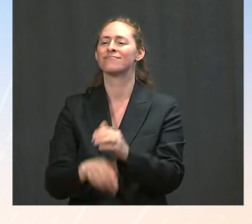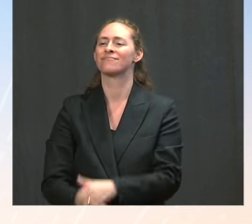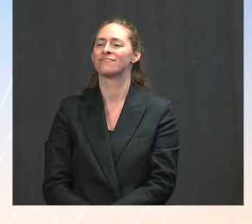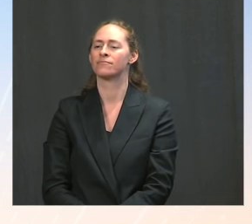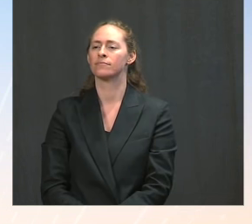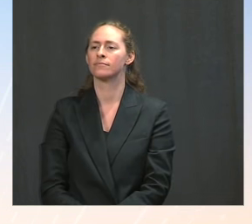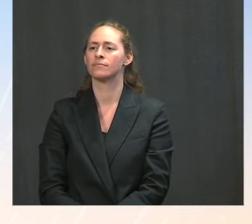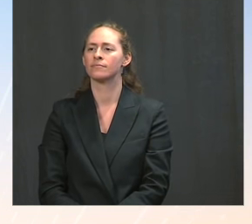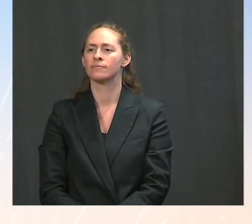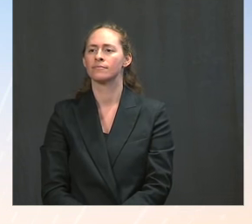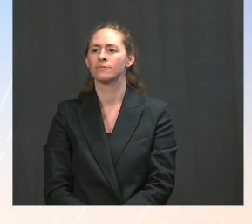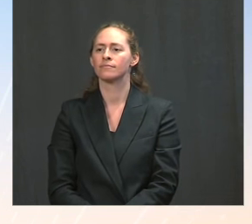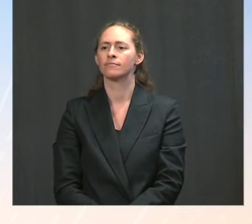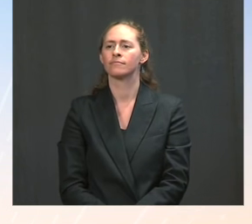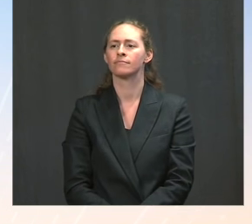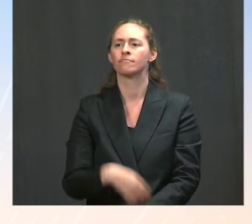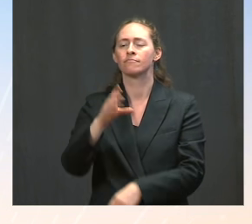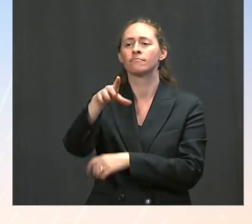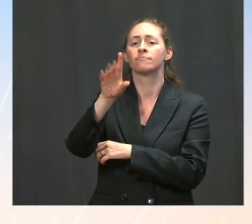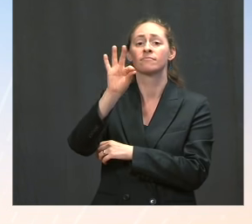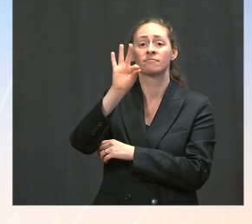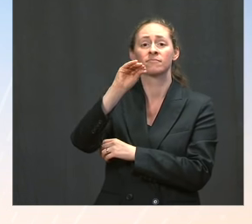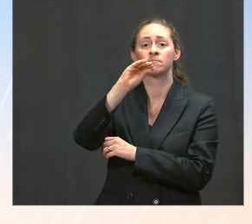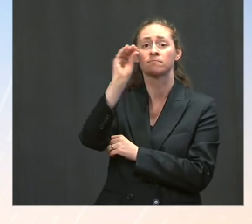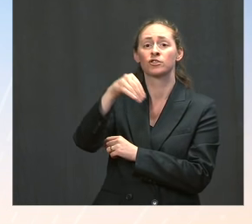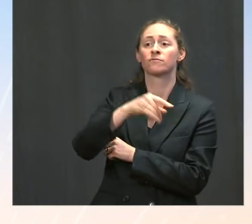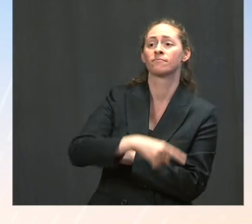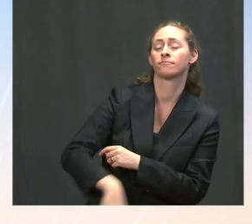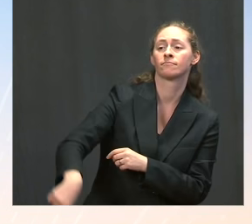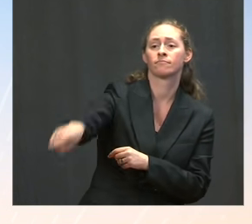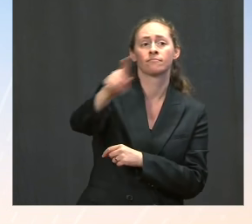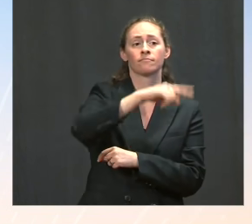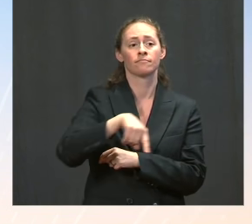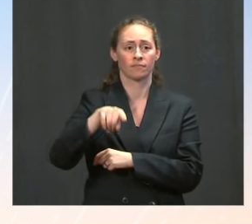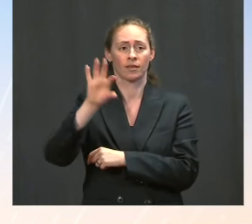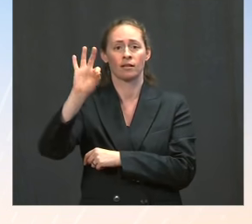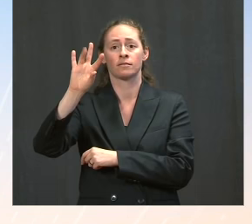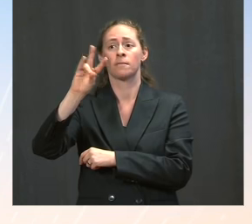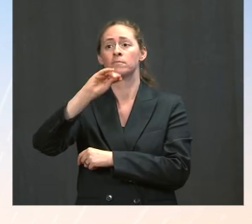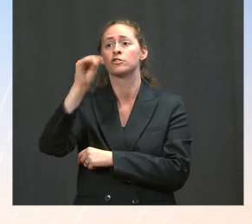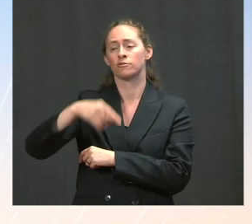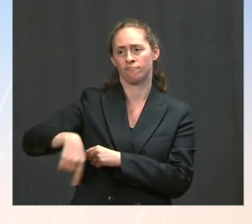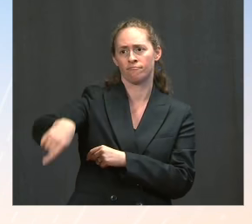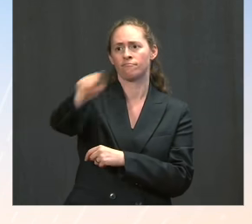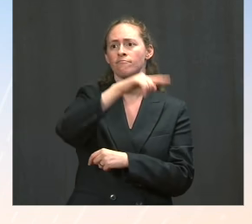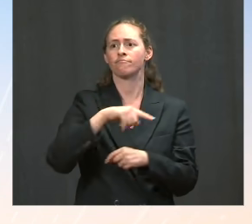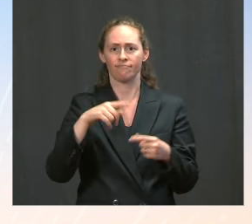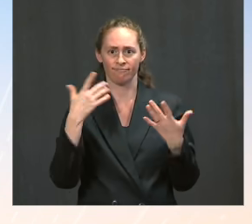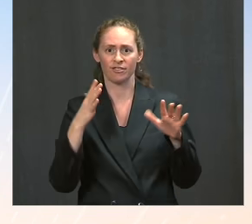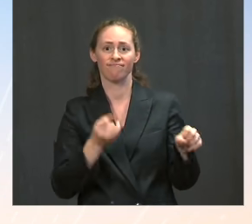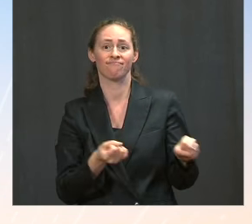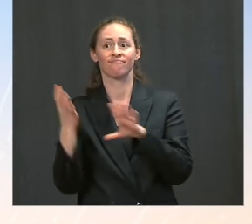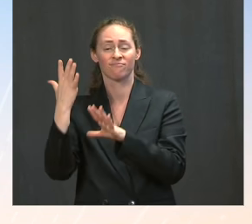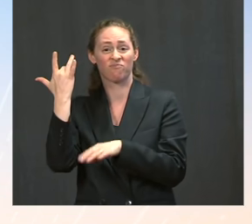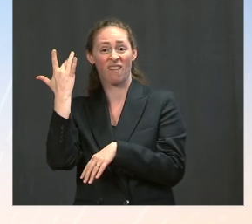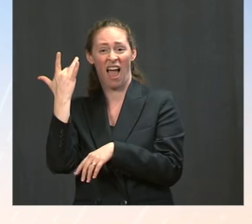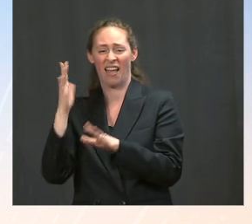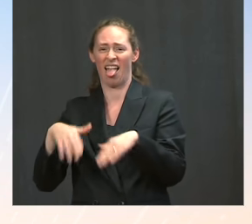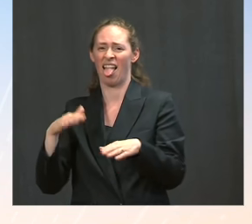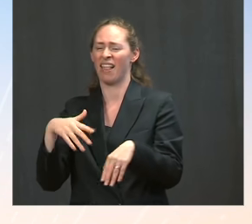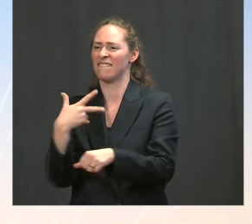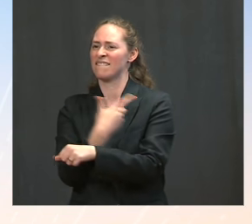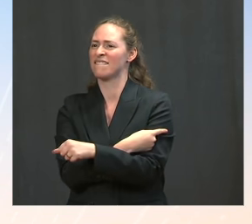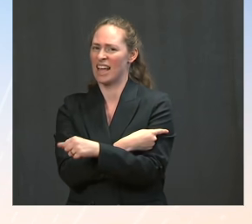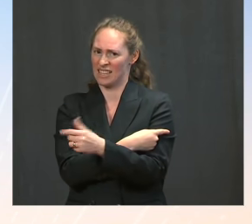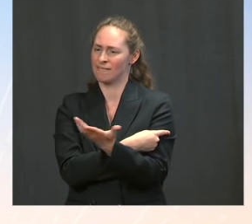hospitalizations are for people who are unvaccinated, and that the vast majority of cases are asymptomatic or have very